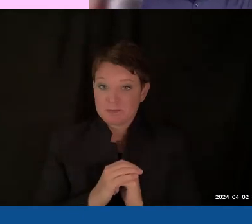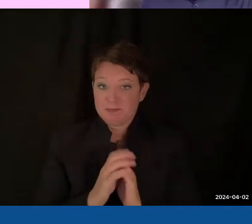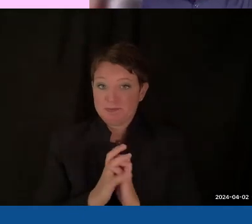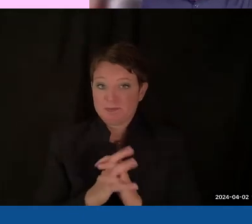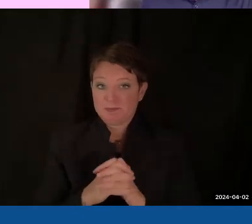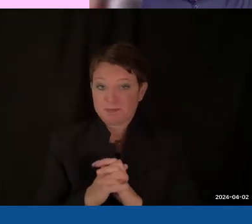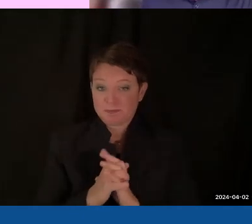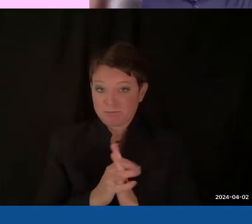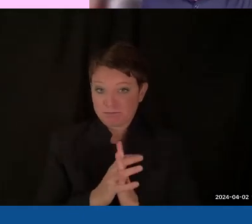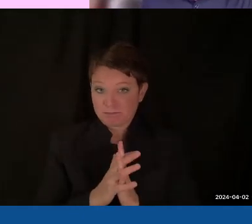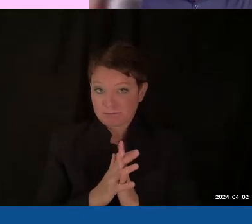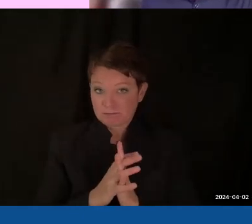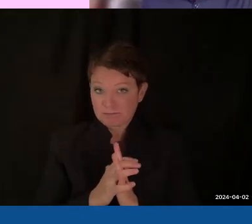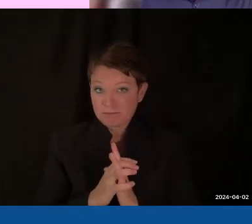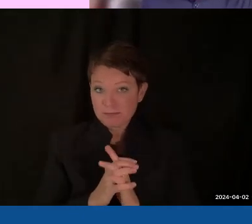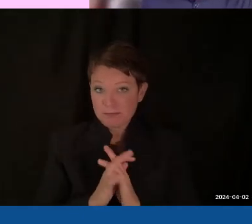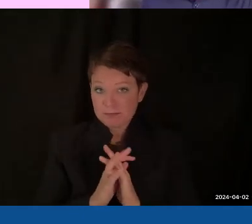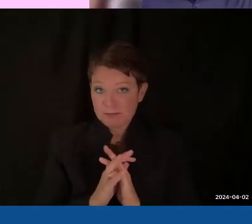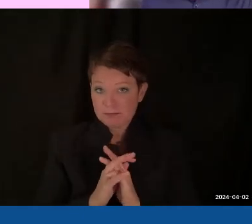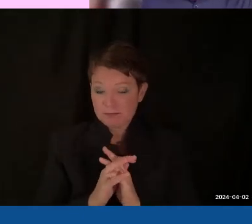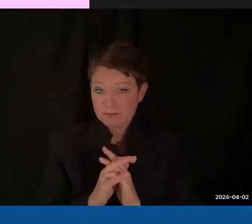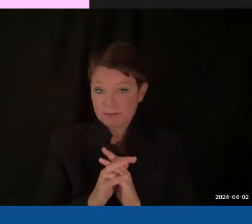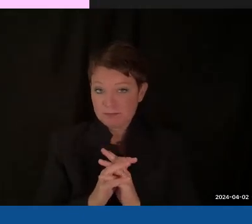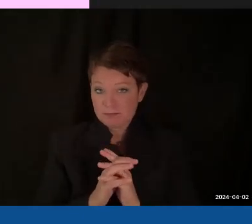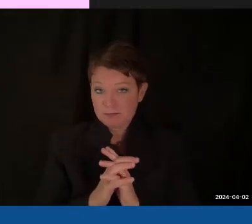comments or questions?